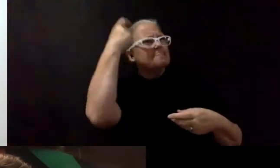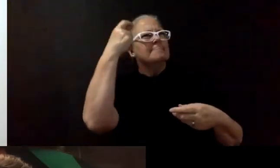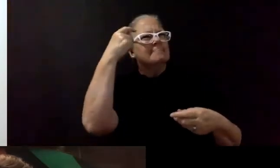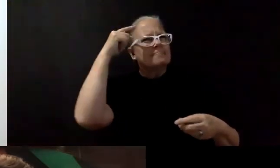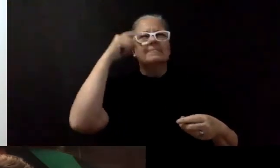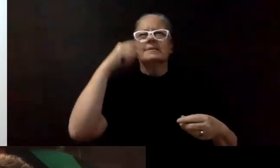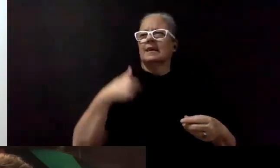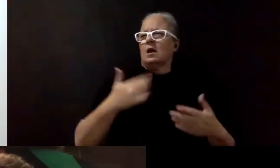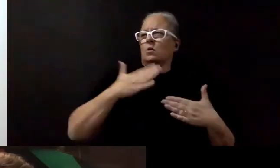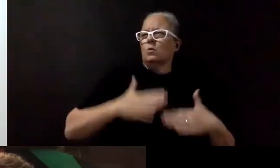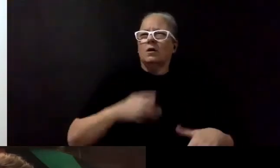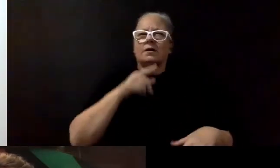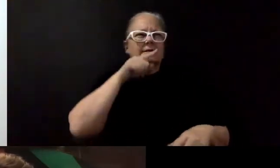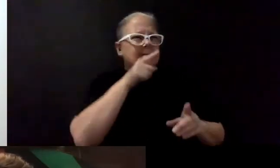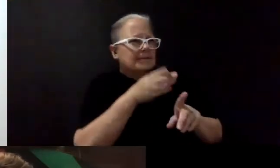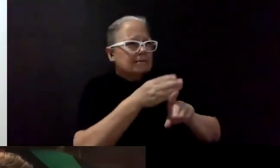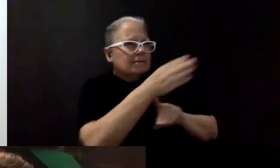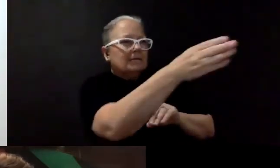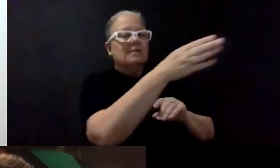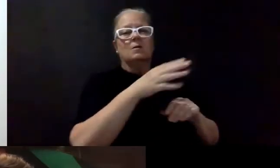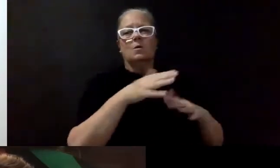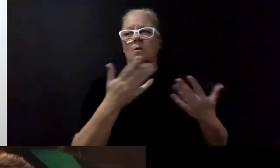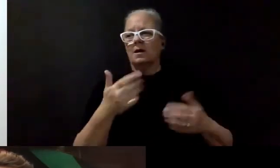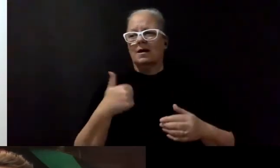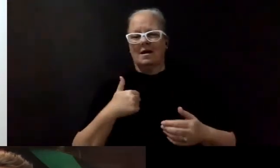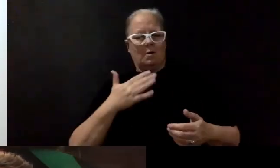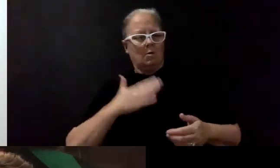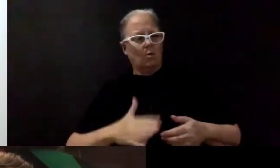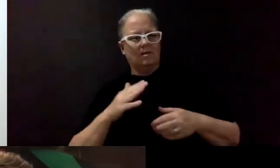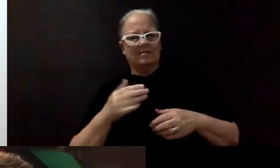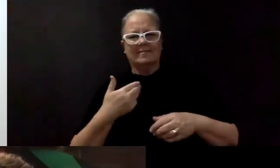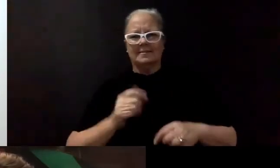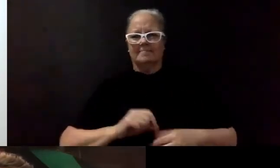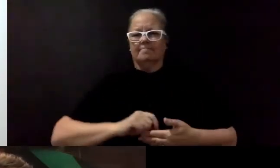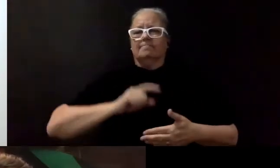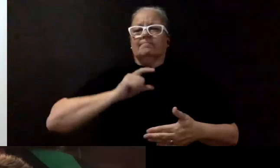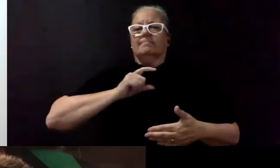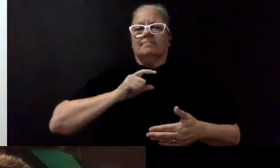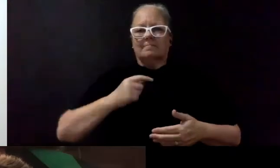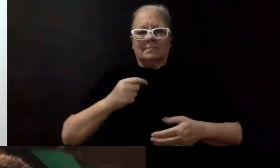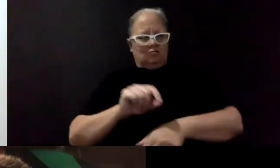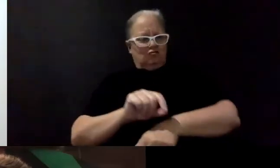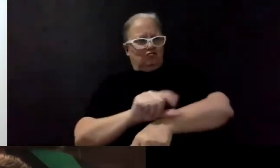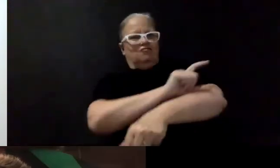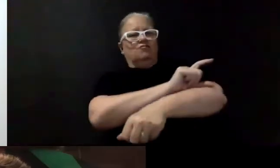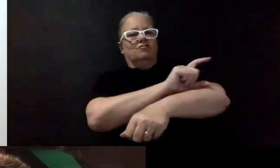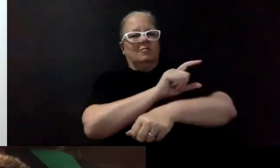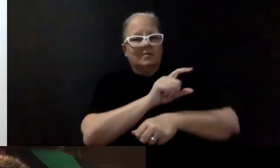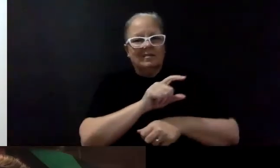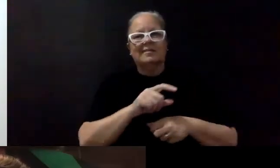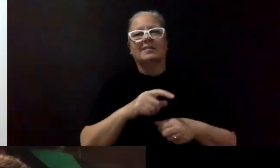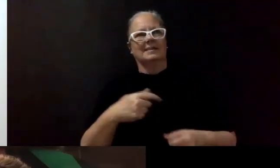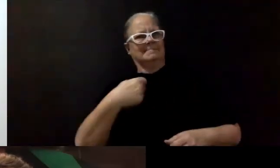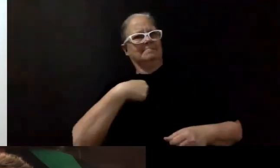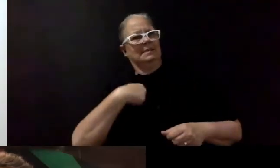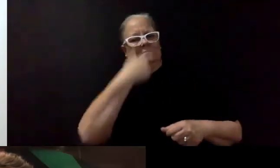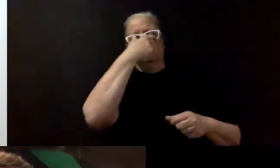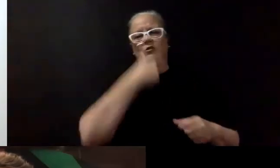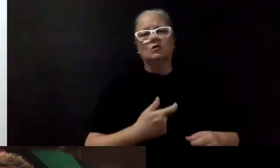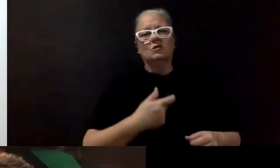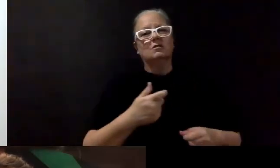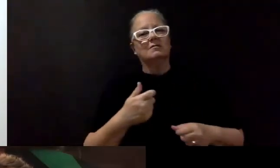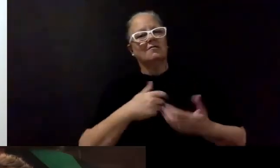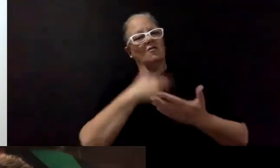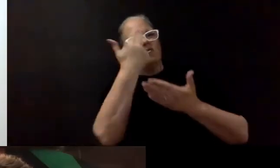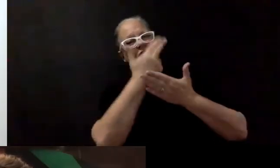and resilience and confidence and mental health and well-being as an artist, those sorts of things, which are often left